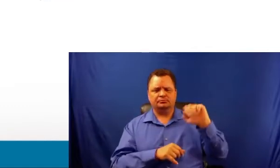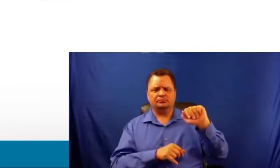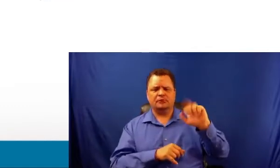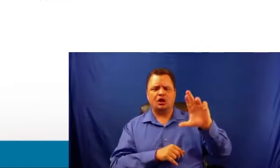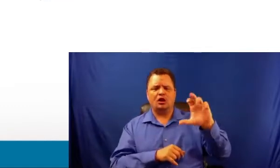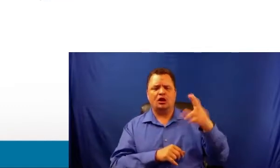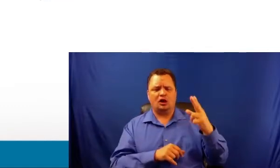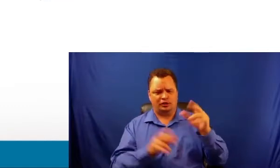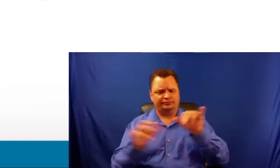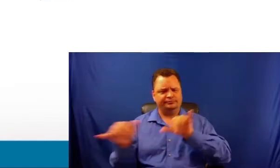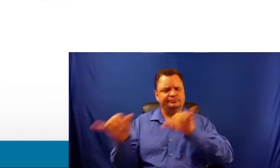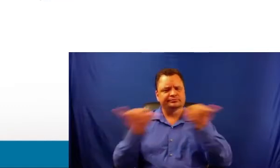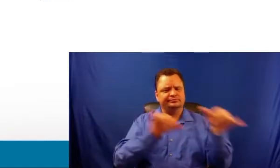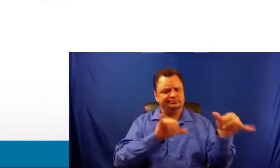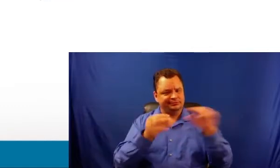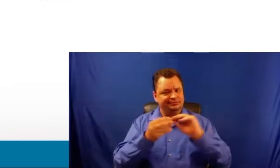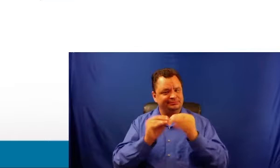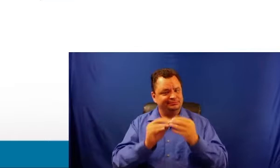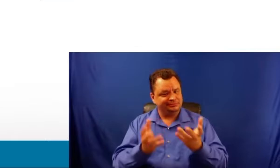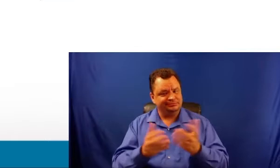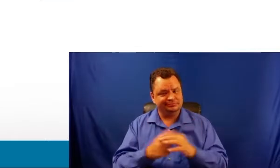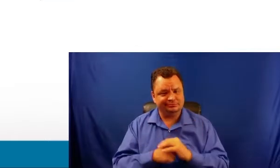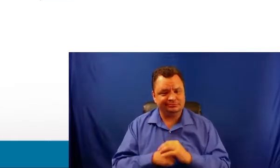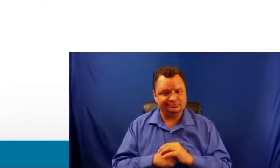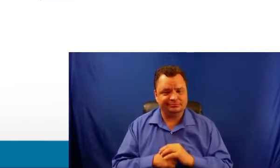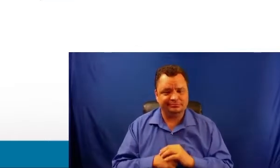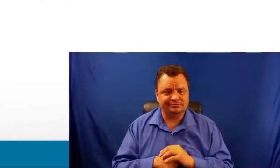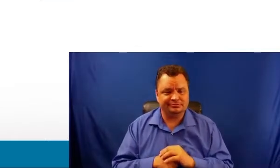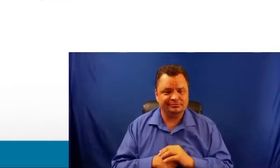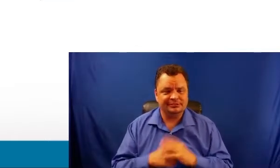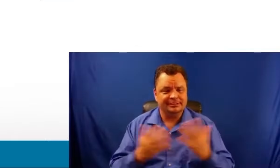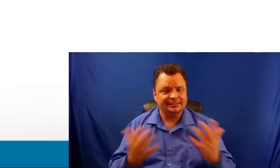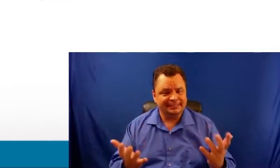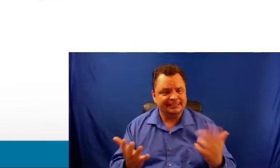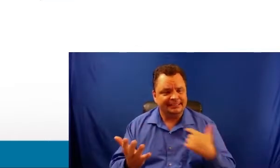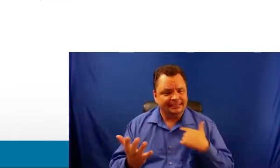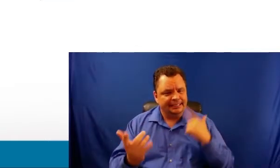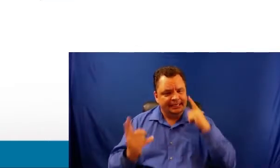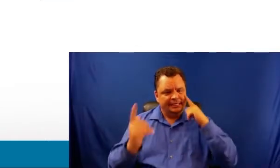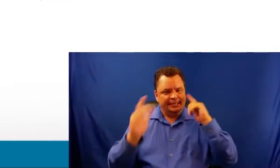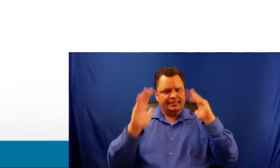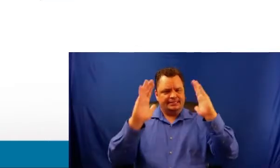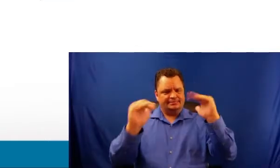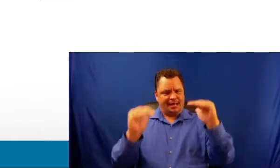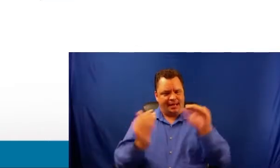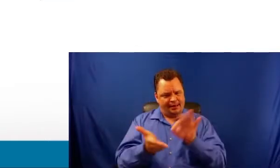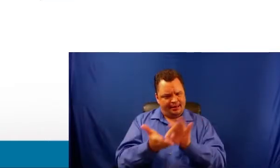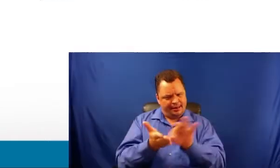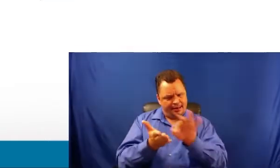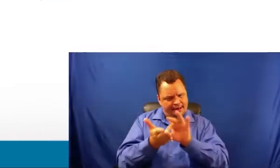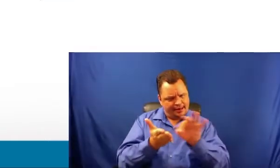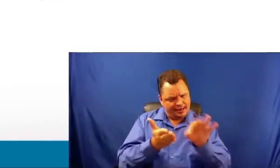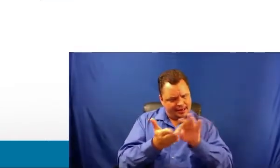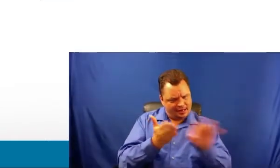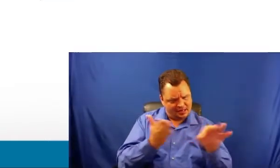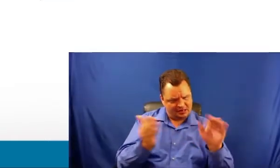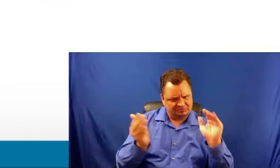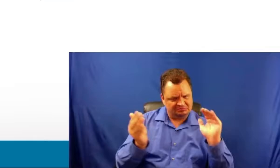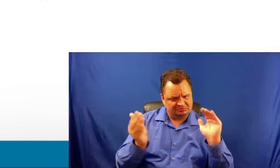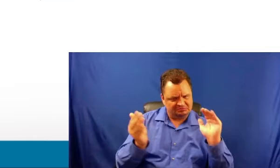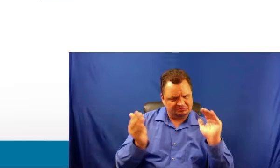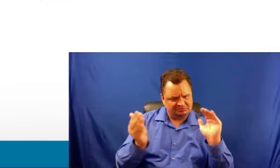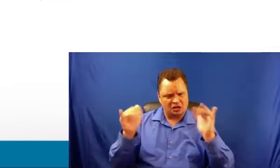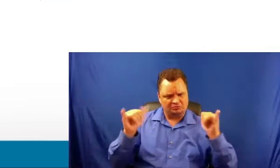in the spring peak. So we would expect that the census would behave similarly. Dr. Johnson, I don't know if you're online and you can answer